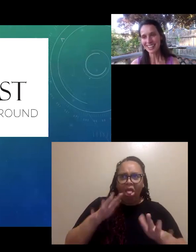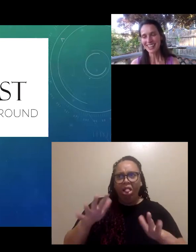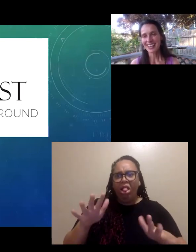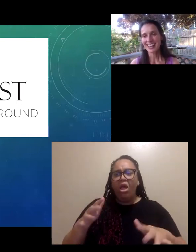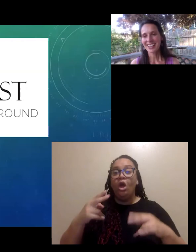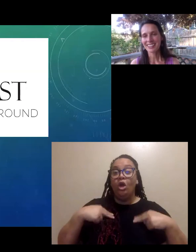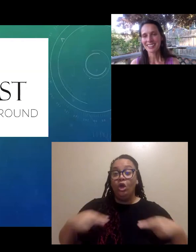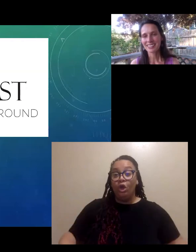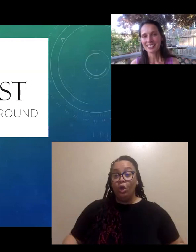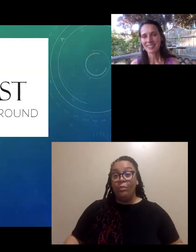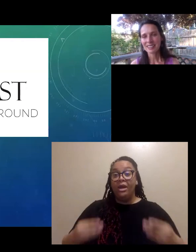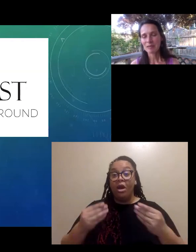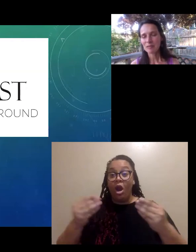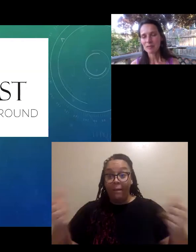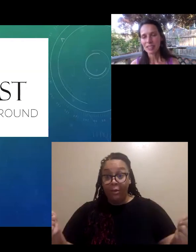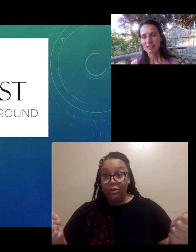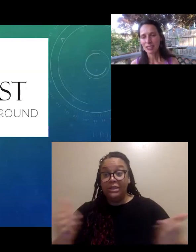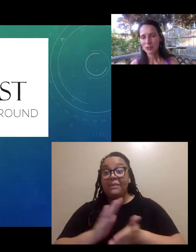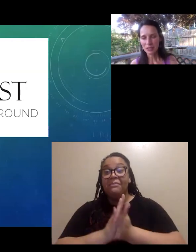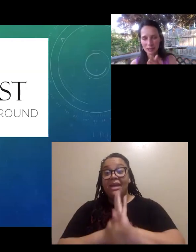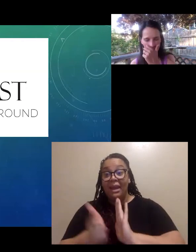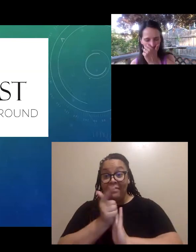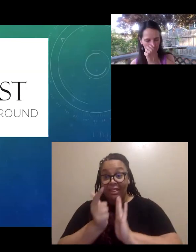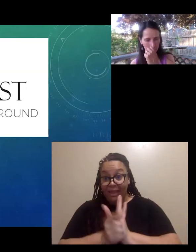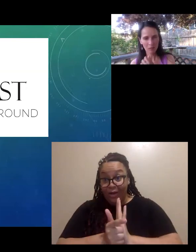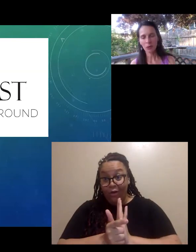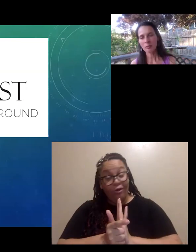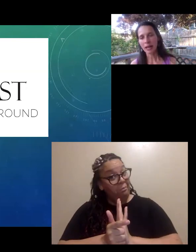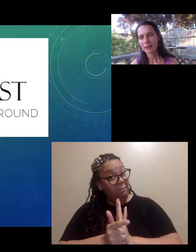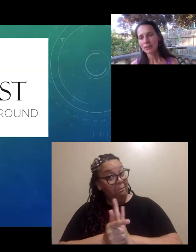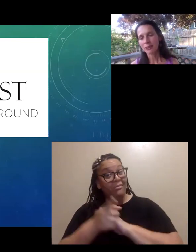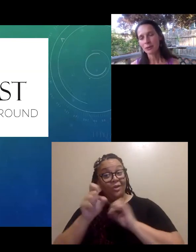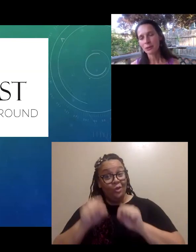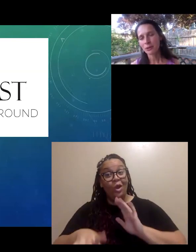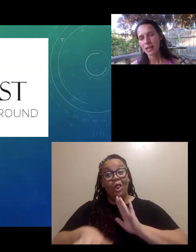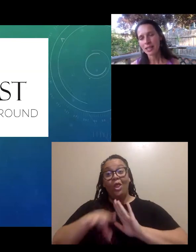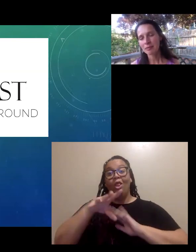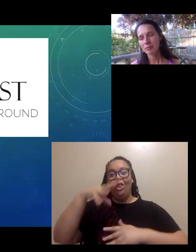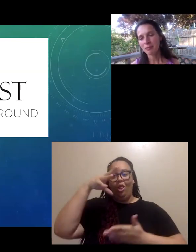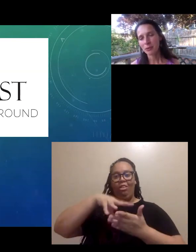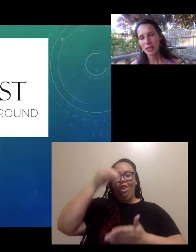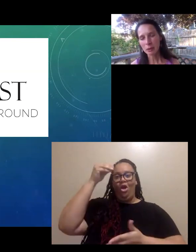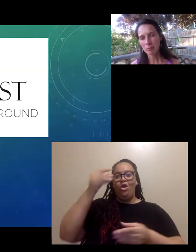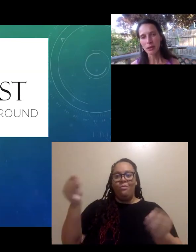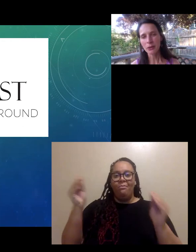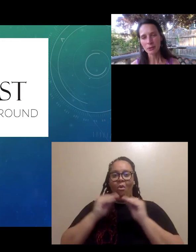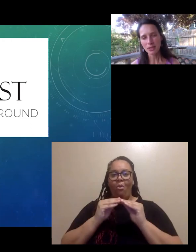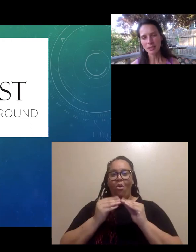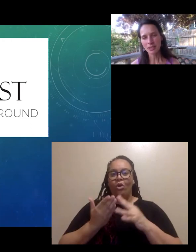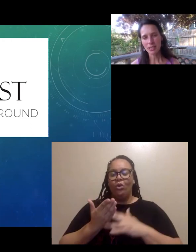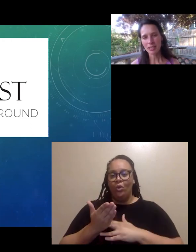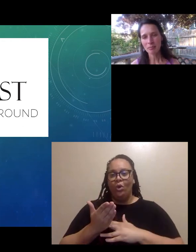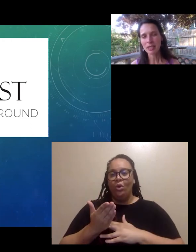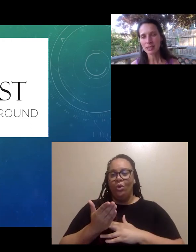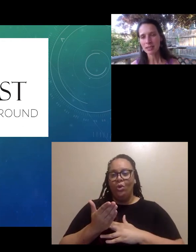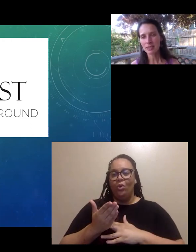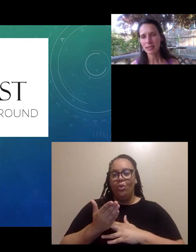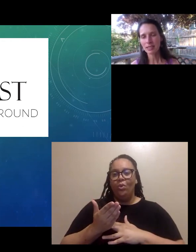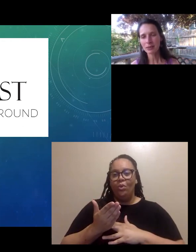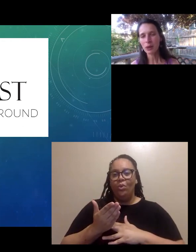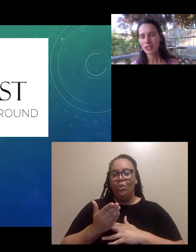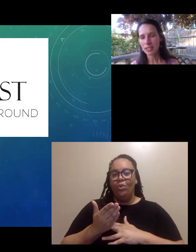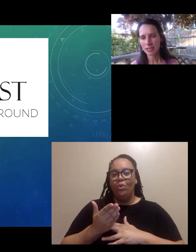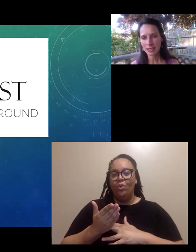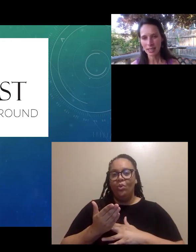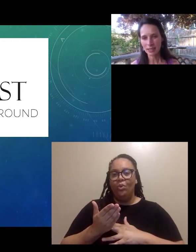state. And, um, but you can learn more about through, um, recompose is the business